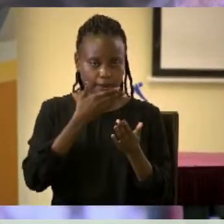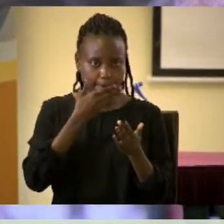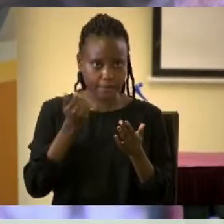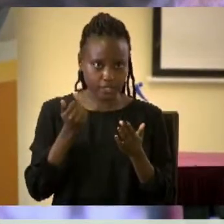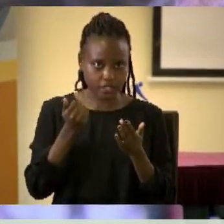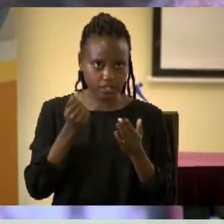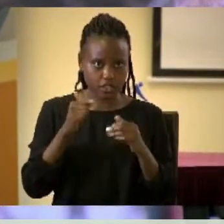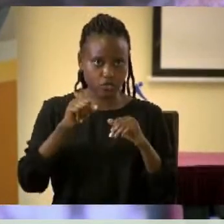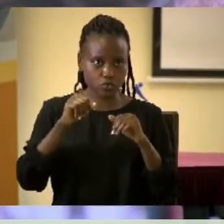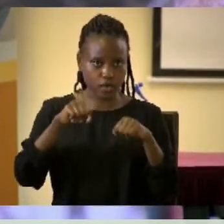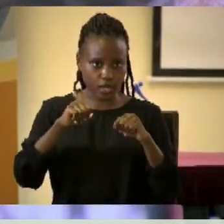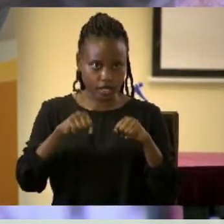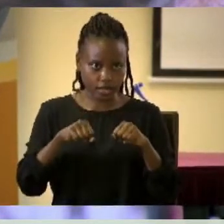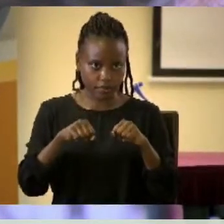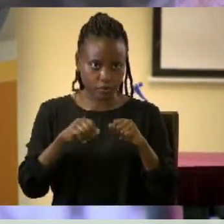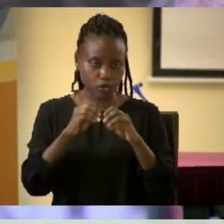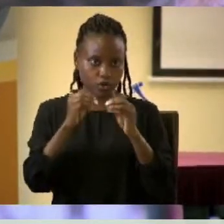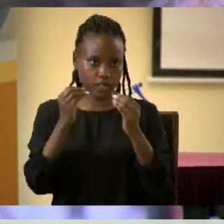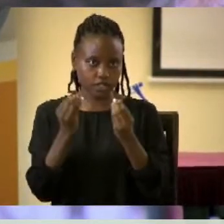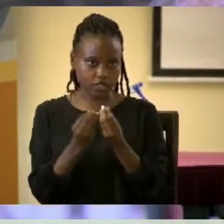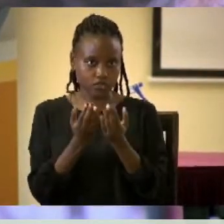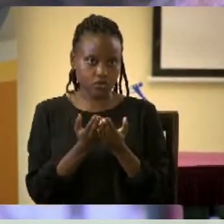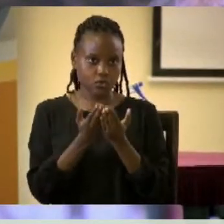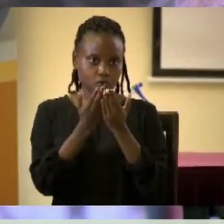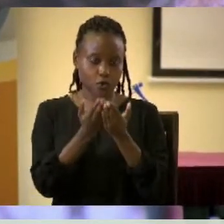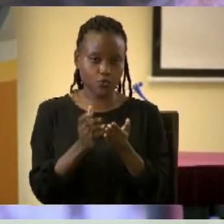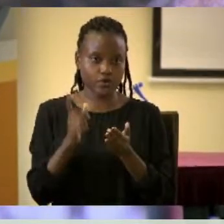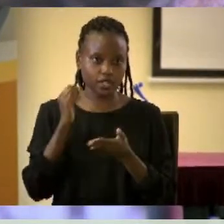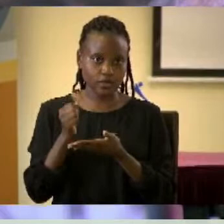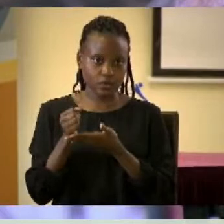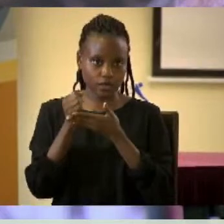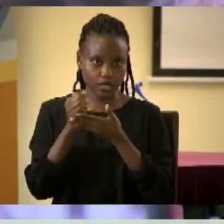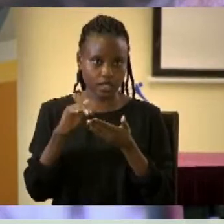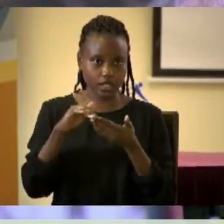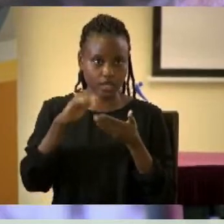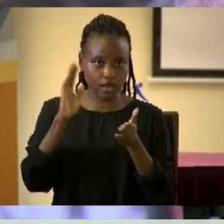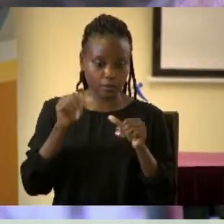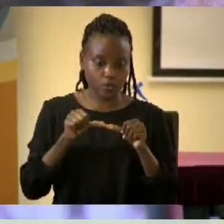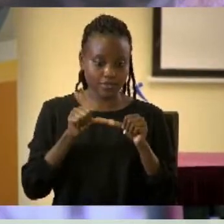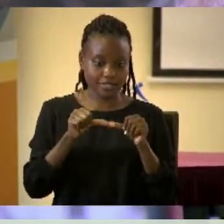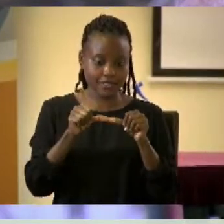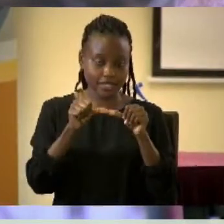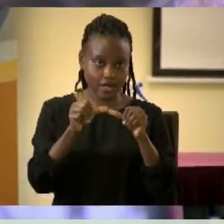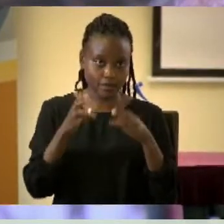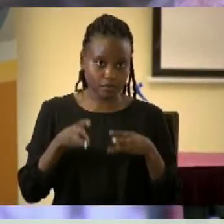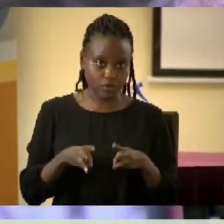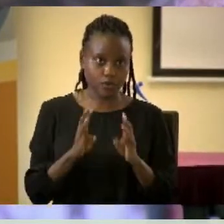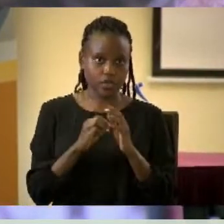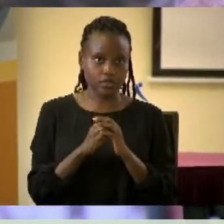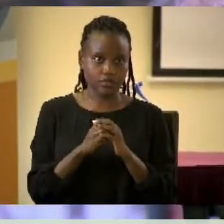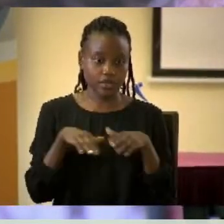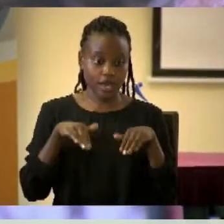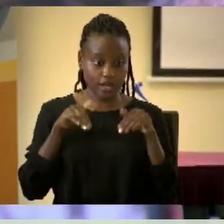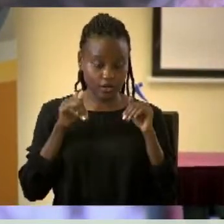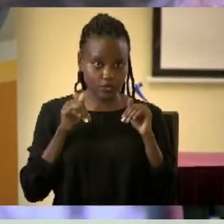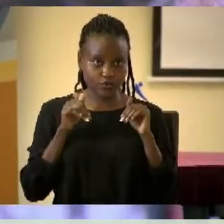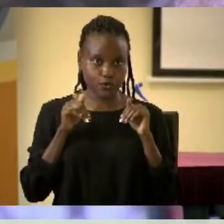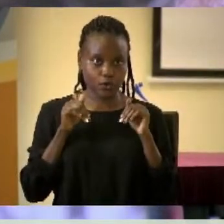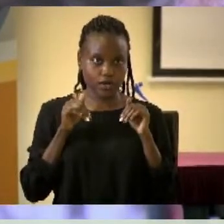various organizations to offer legal aid in a more sustainable manner. I look forward to